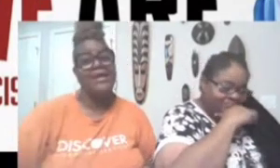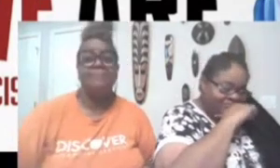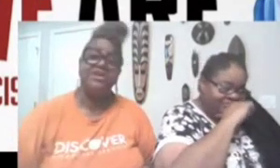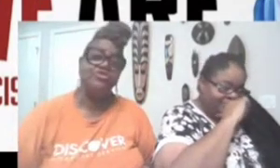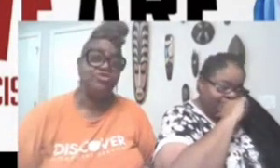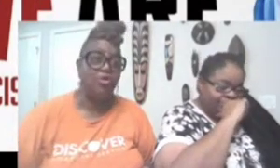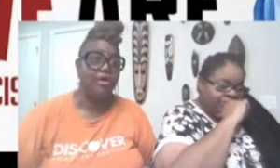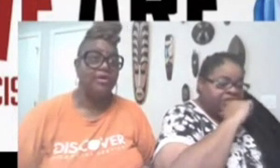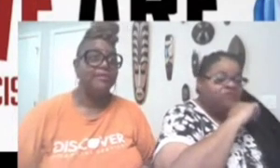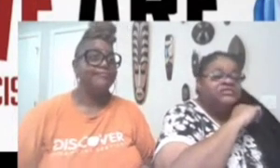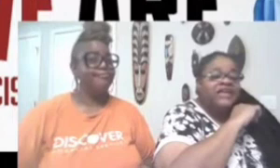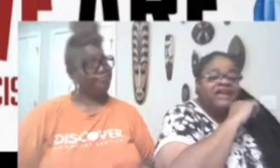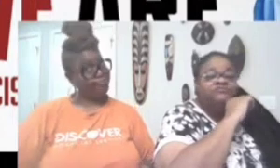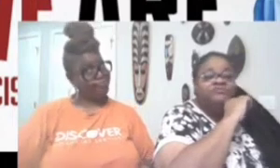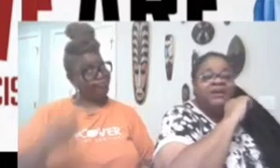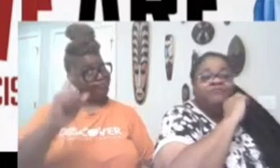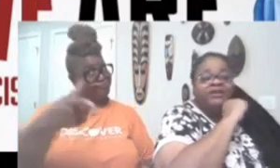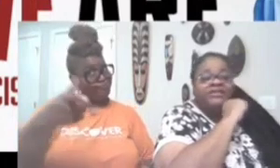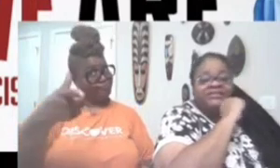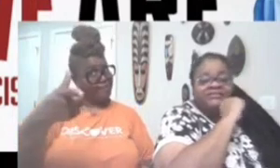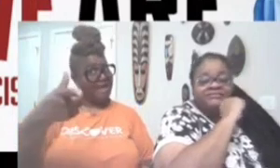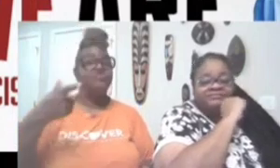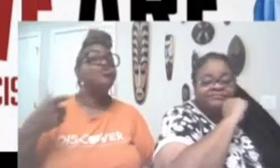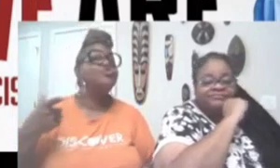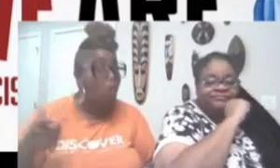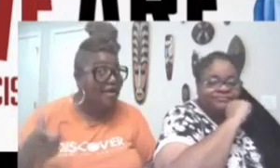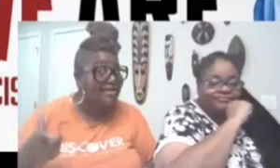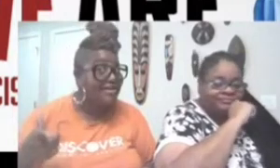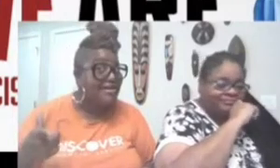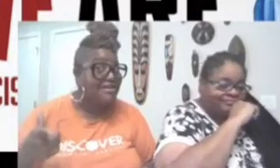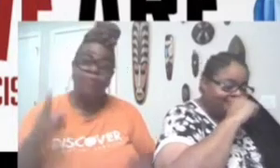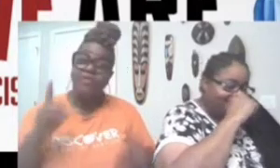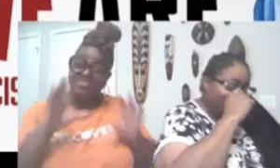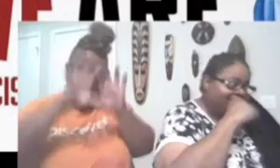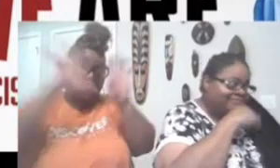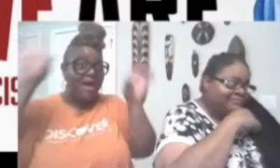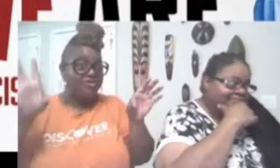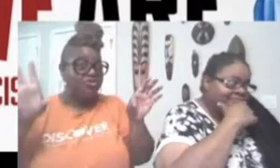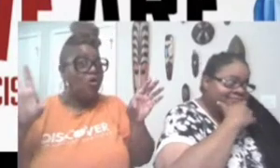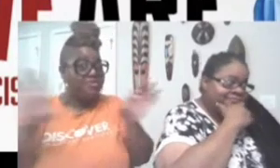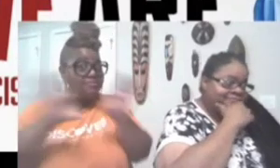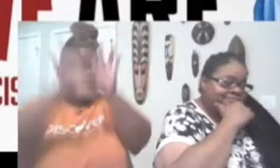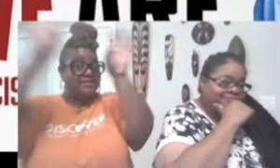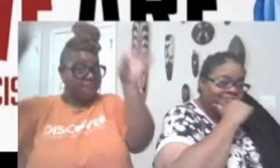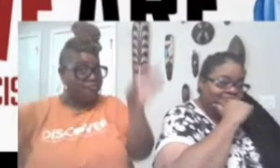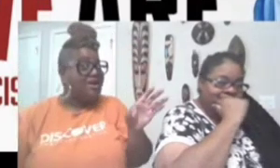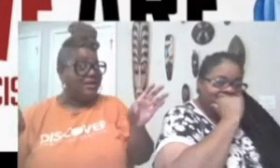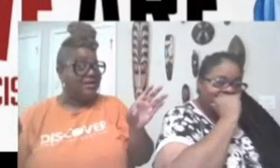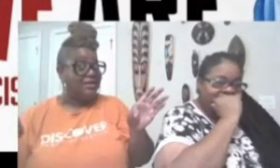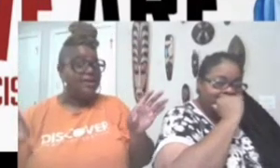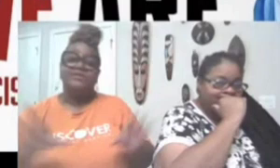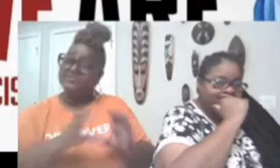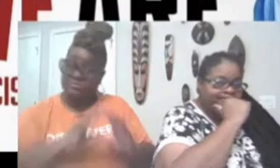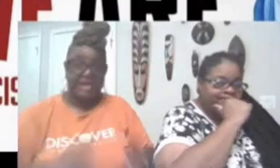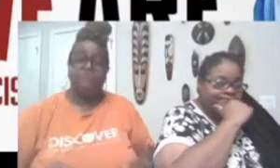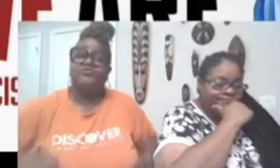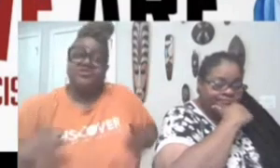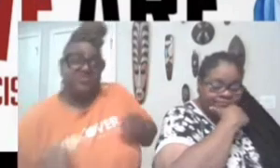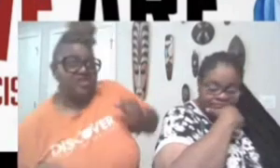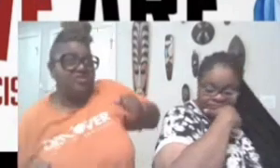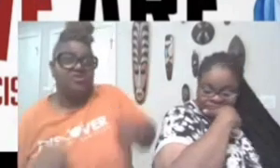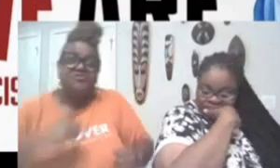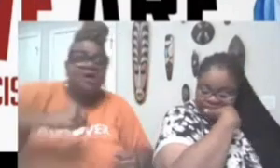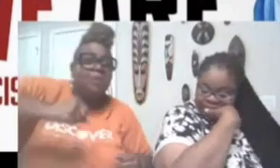car while I'm in New York. So slaves was being rented in New York. Now we think about the North and being free that